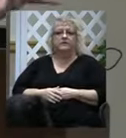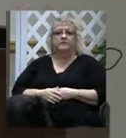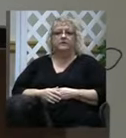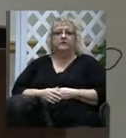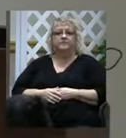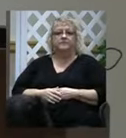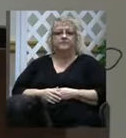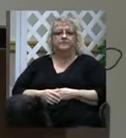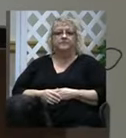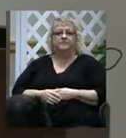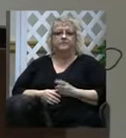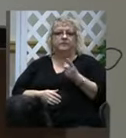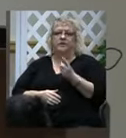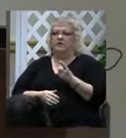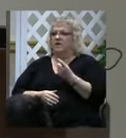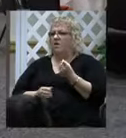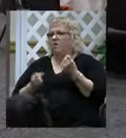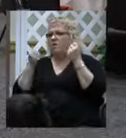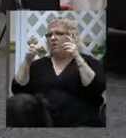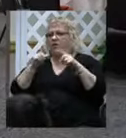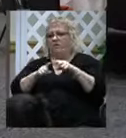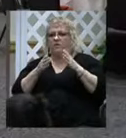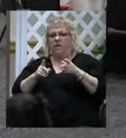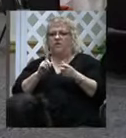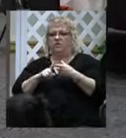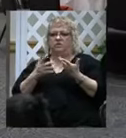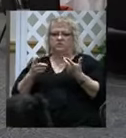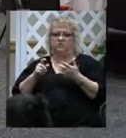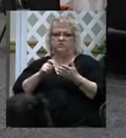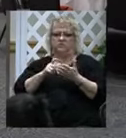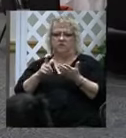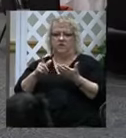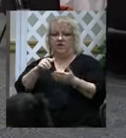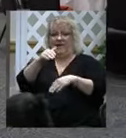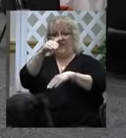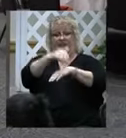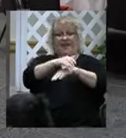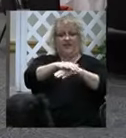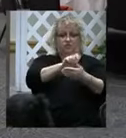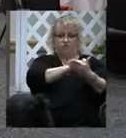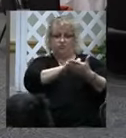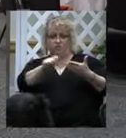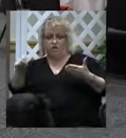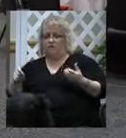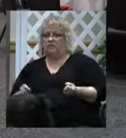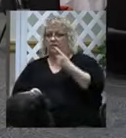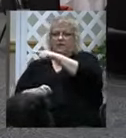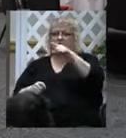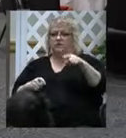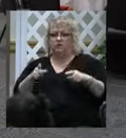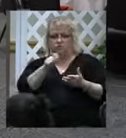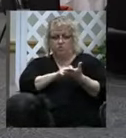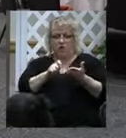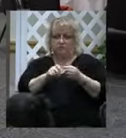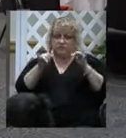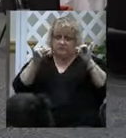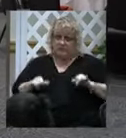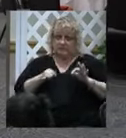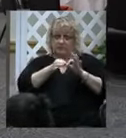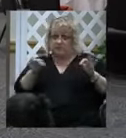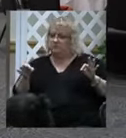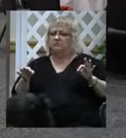like, you know, there's so many different ways to write in English. I mean, how many times, you know, are you trying